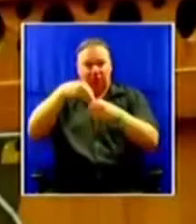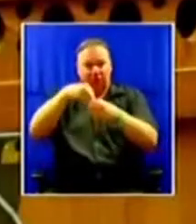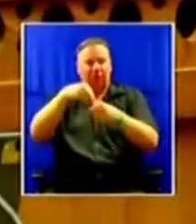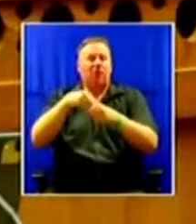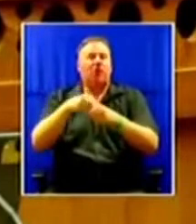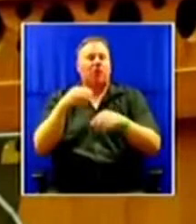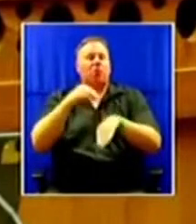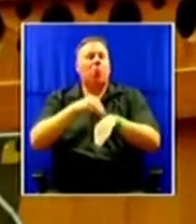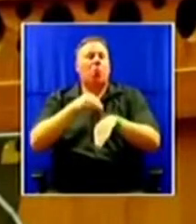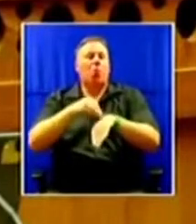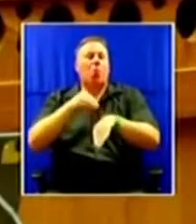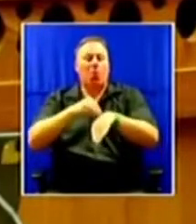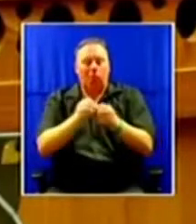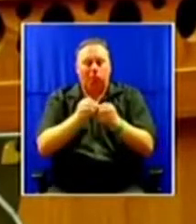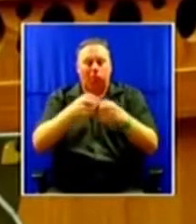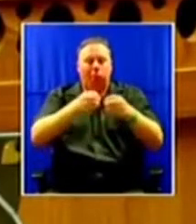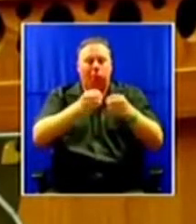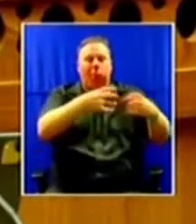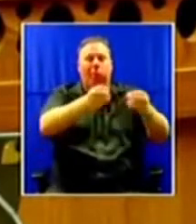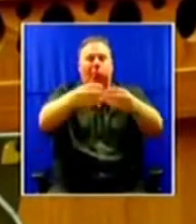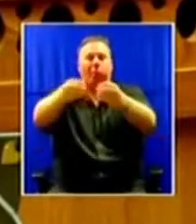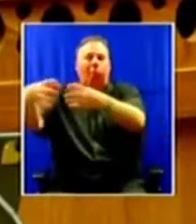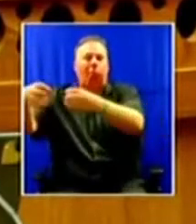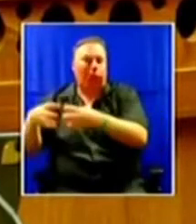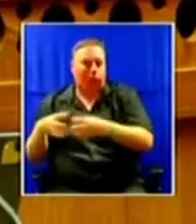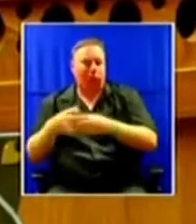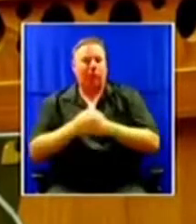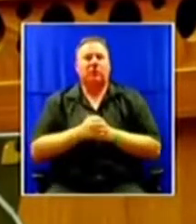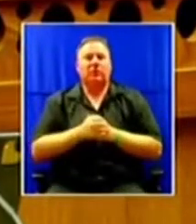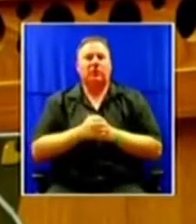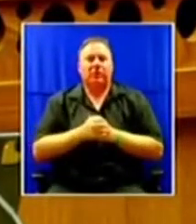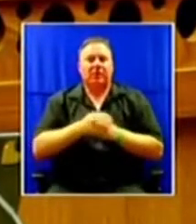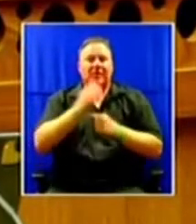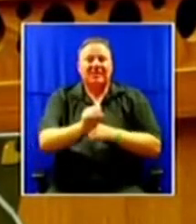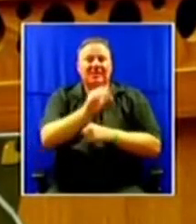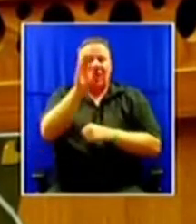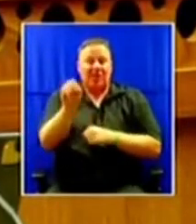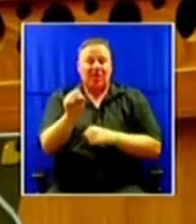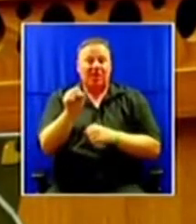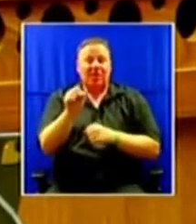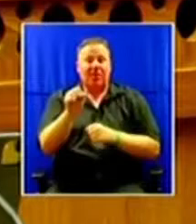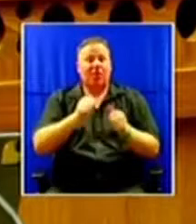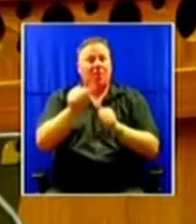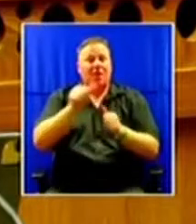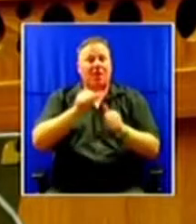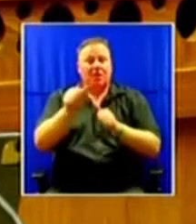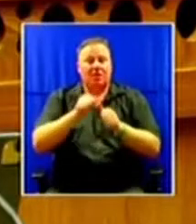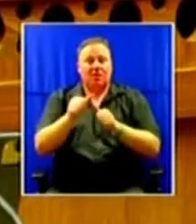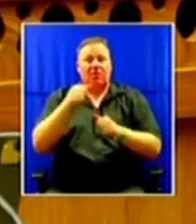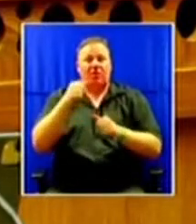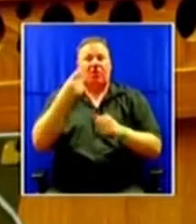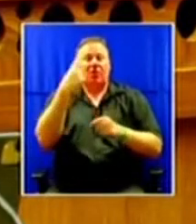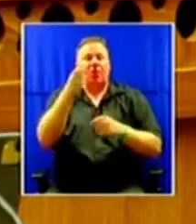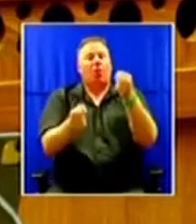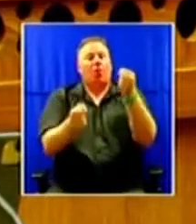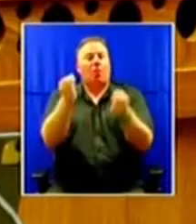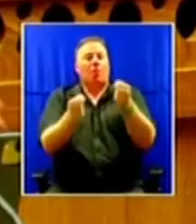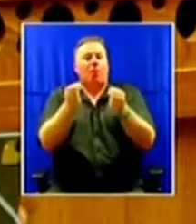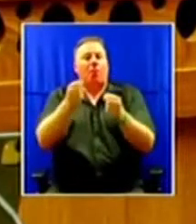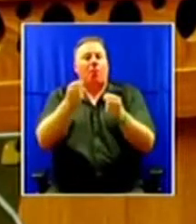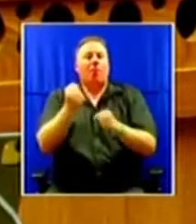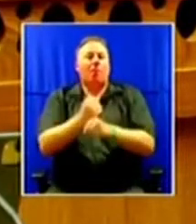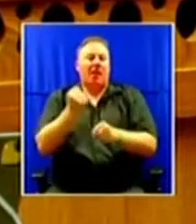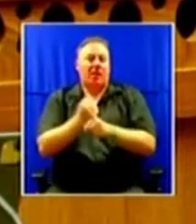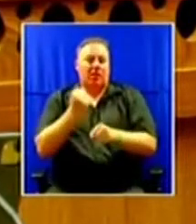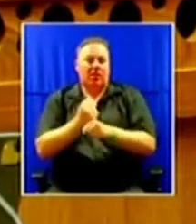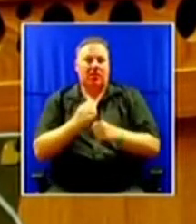South Africa's position as a global player in auto manufacturing and the biggest